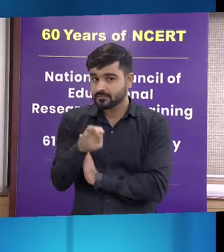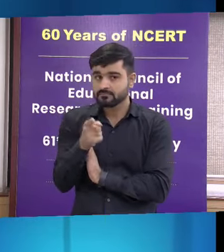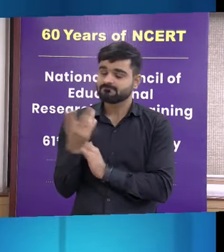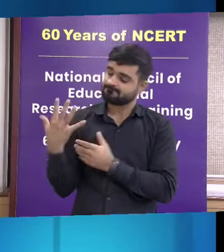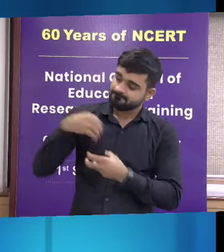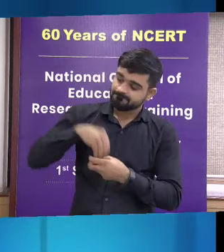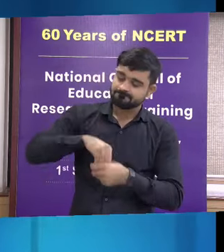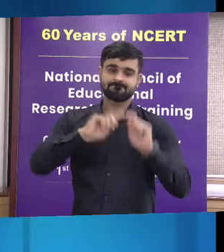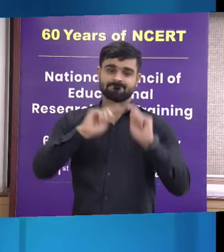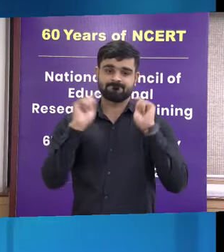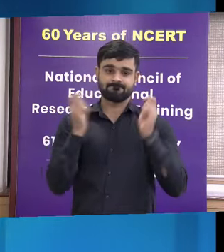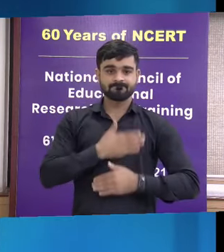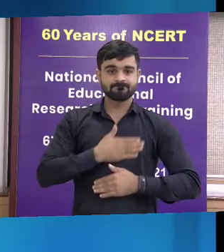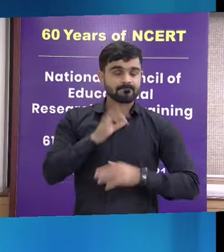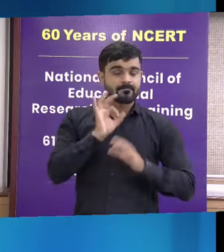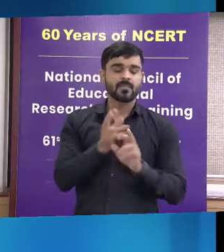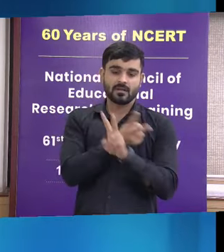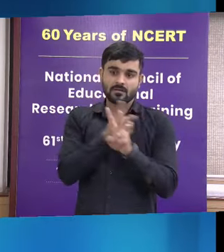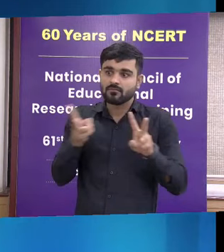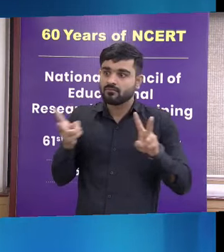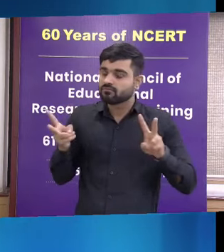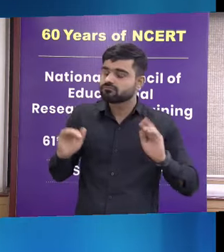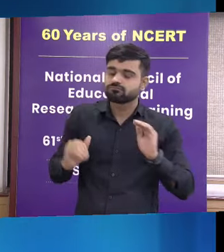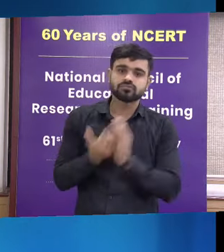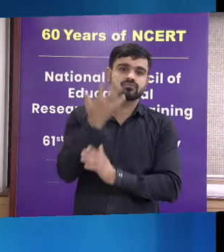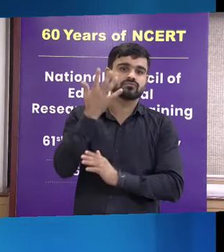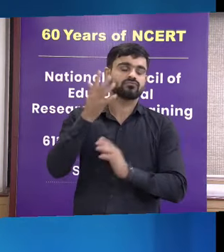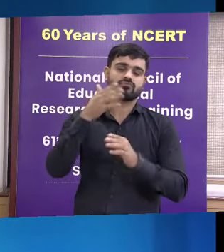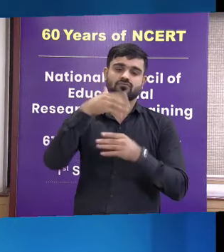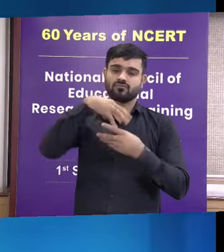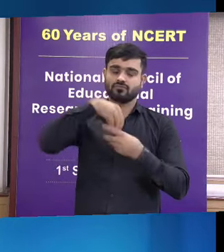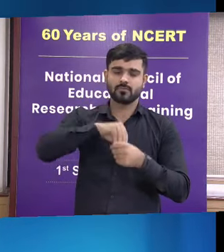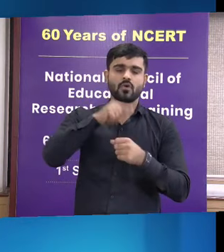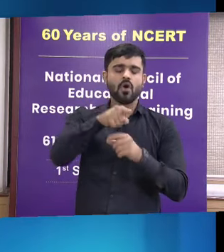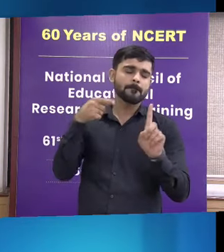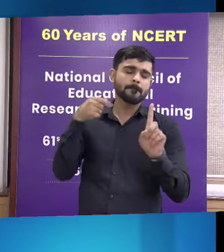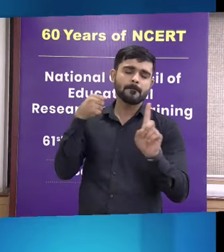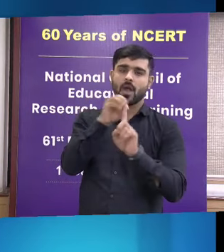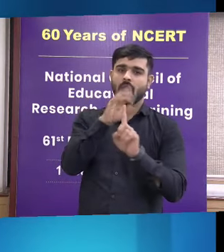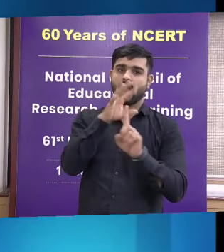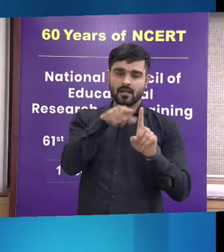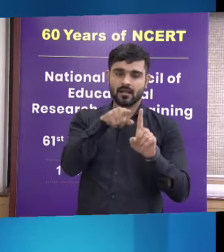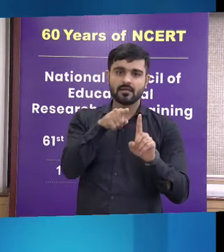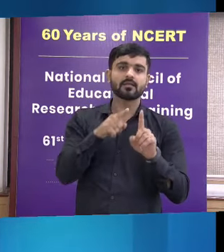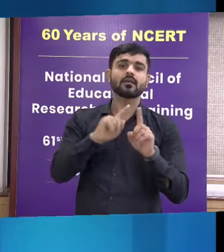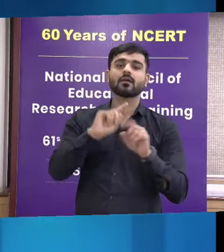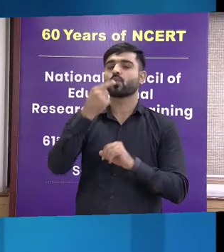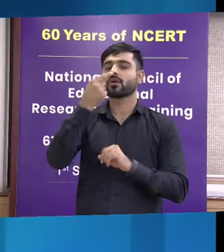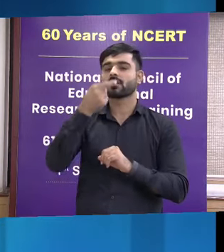rejoice its glorious past and to reflect